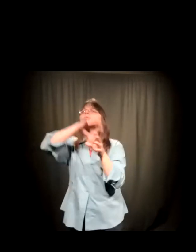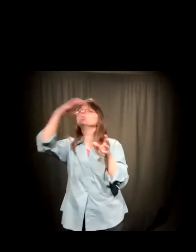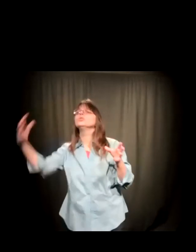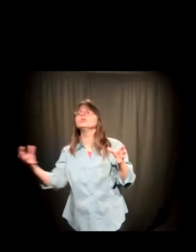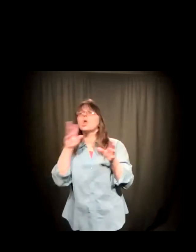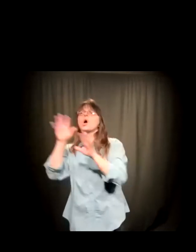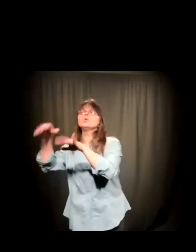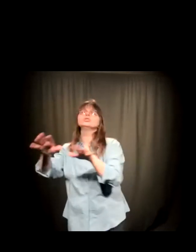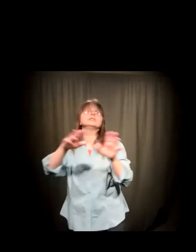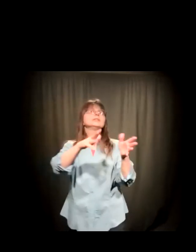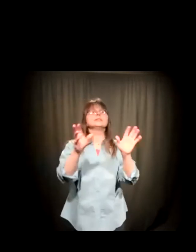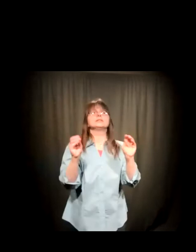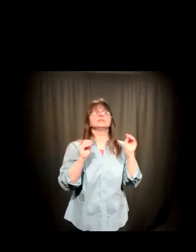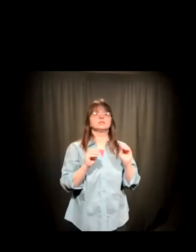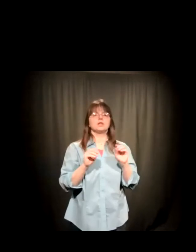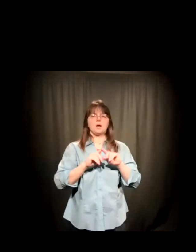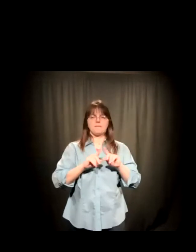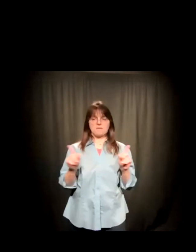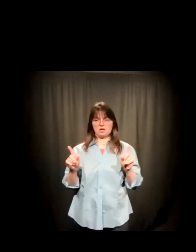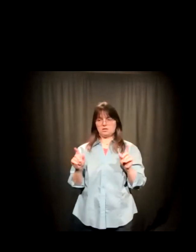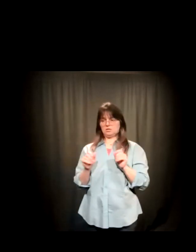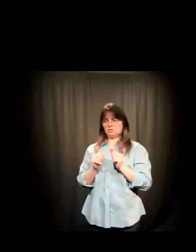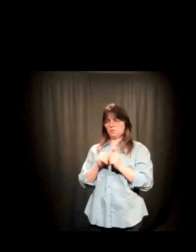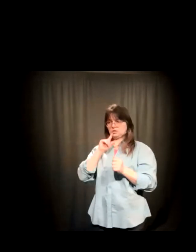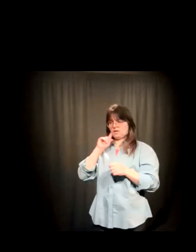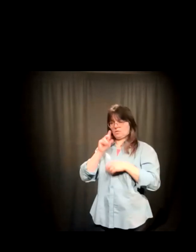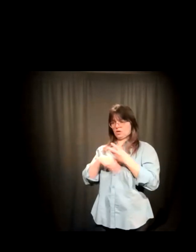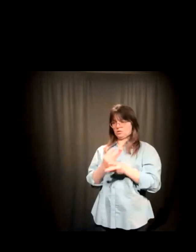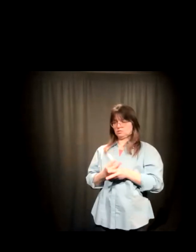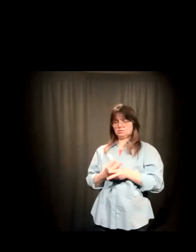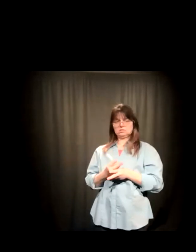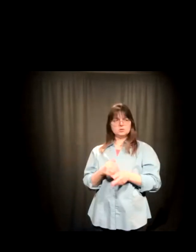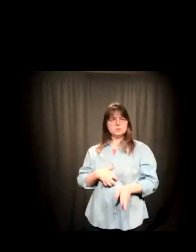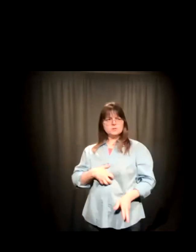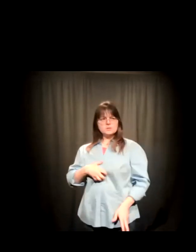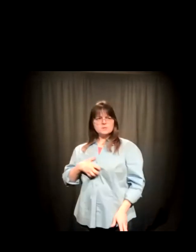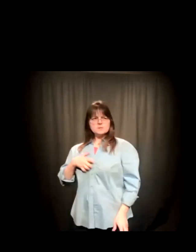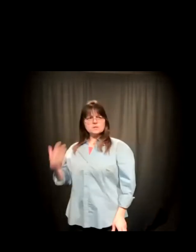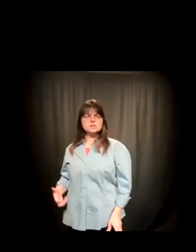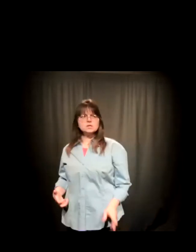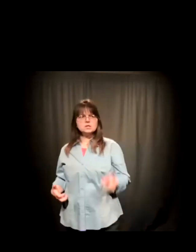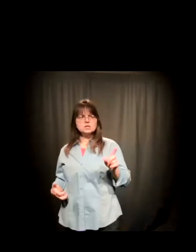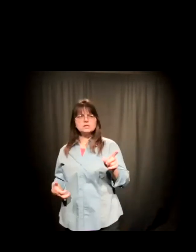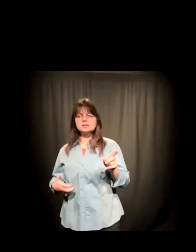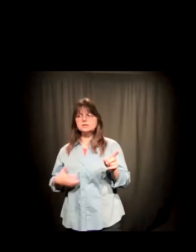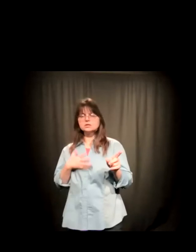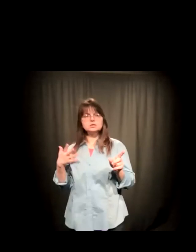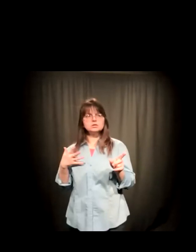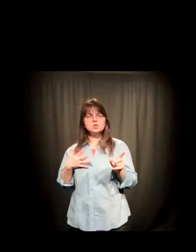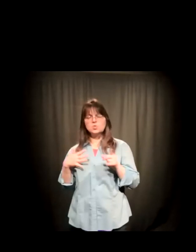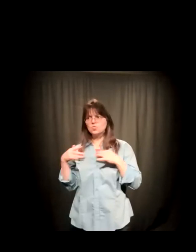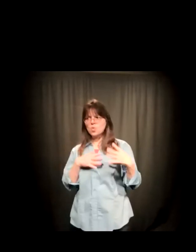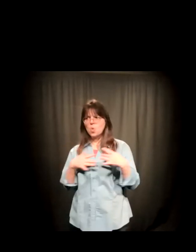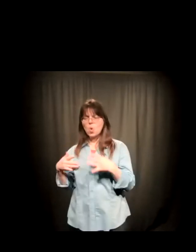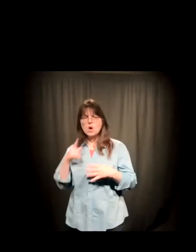world, however, he's remembered with rage. He's the man who launched a war in which the deaf would have to fight for